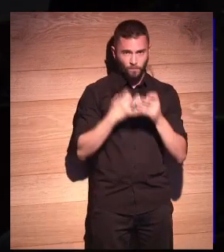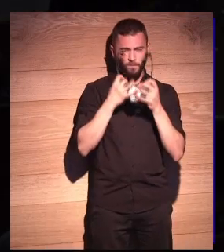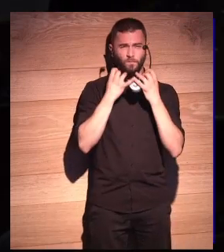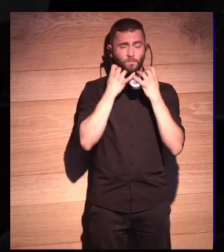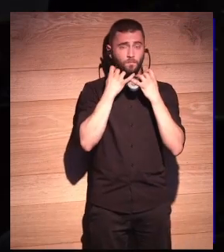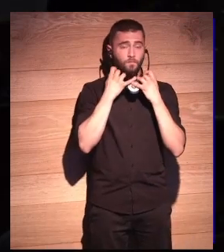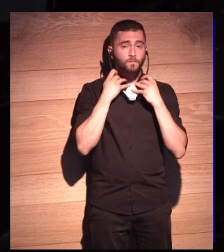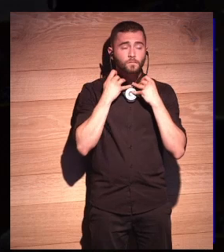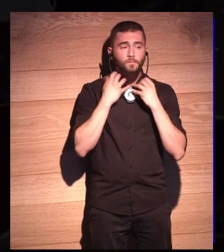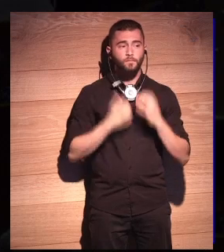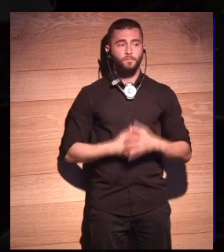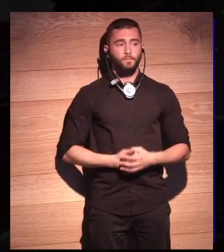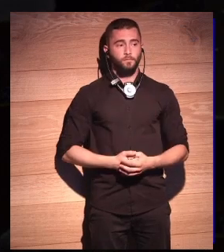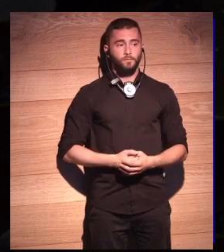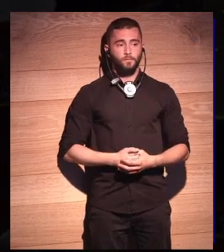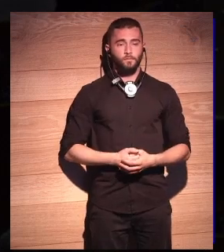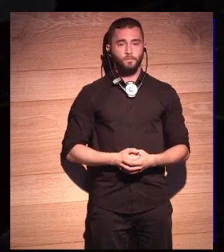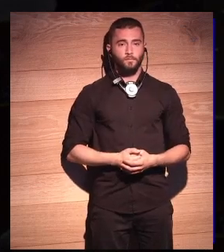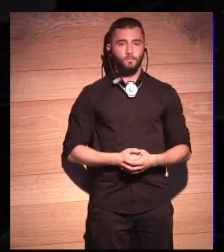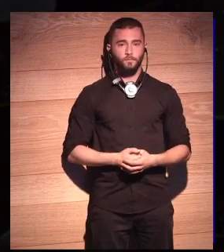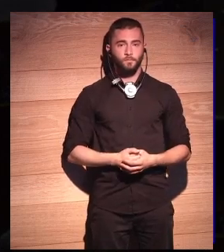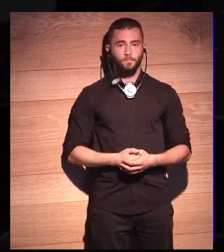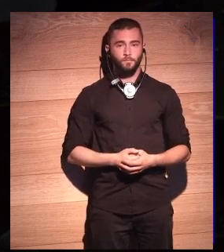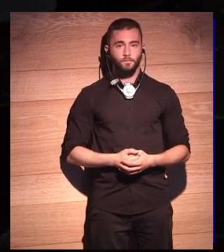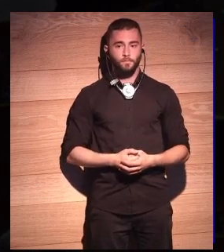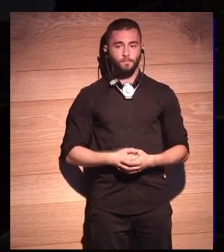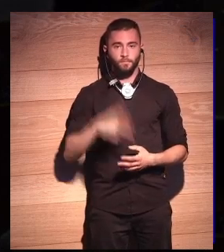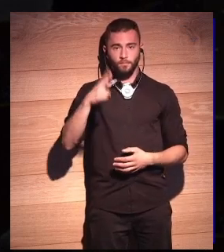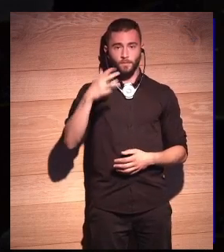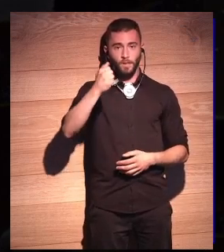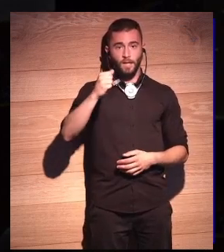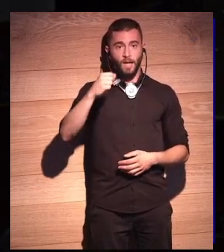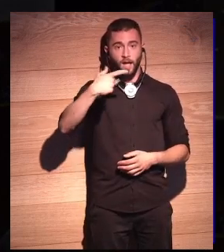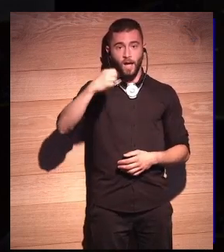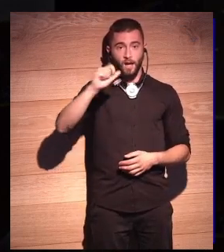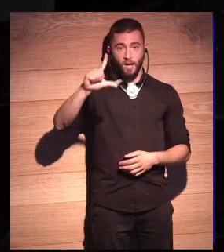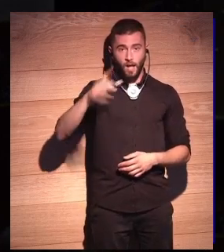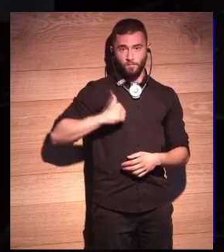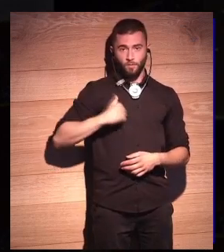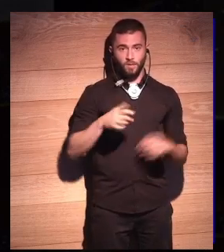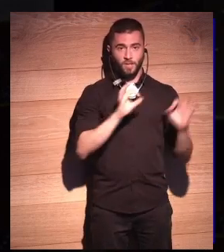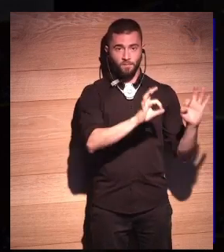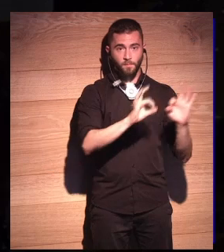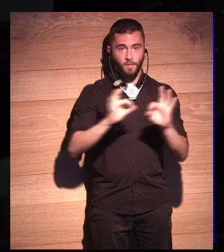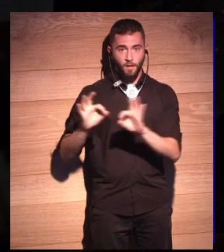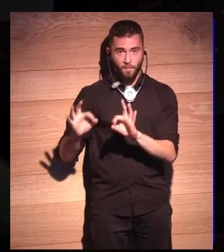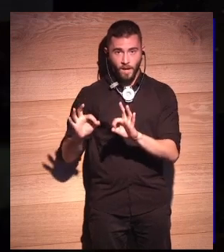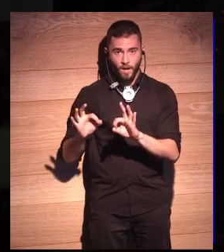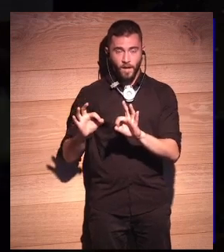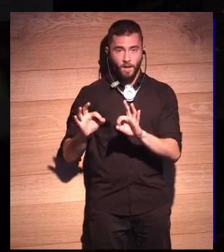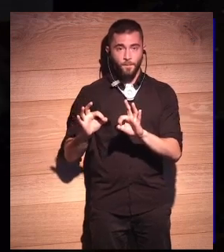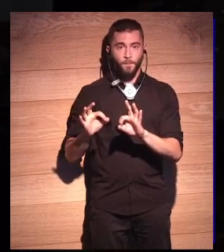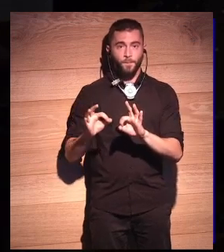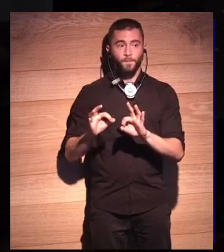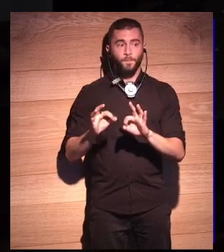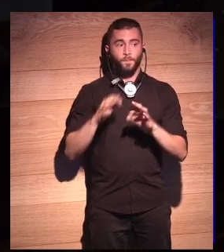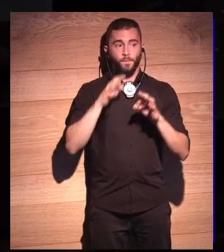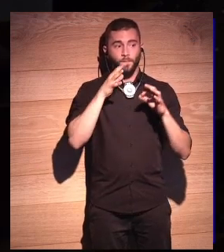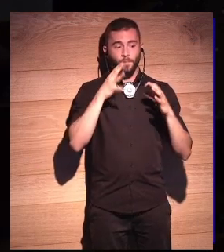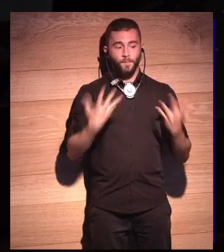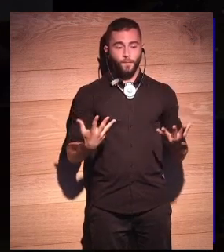Ah, okay, of course. Mientras Chagall se prepara. While Chagall gets ready, we still have available